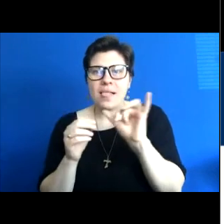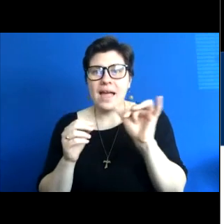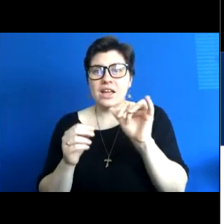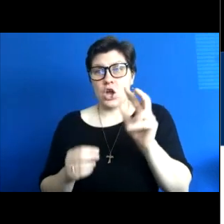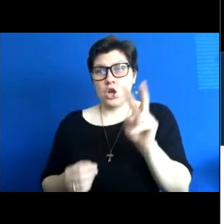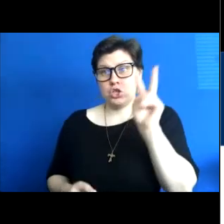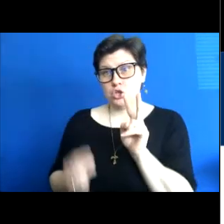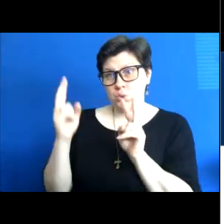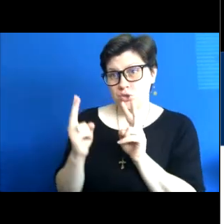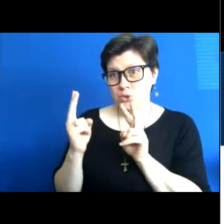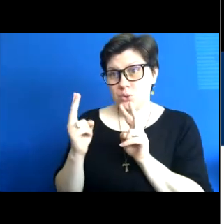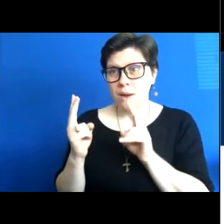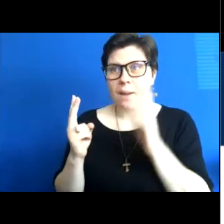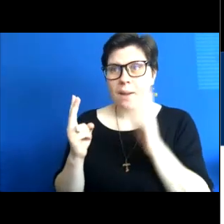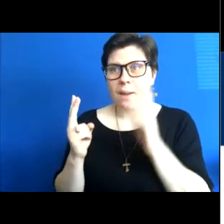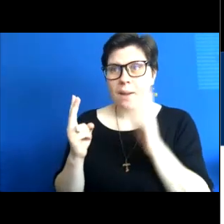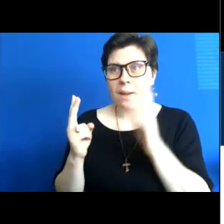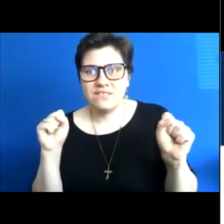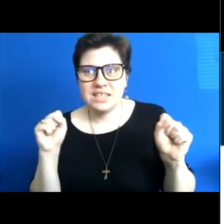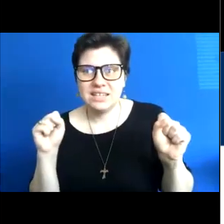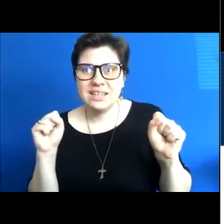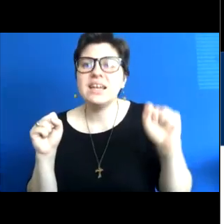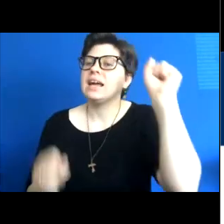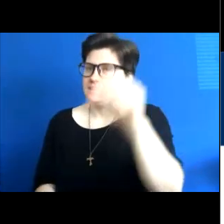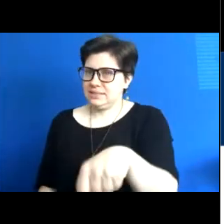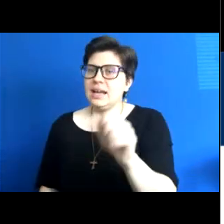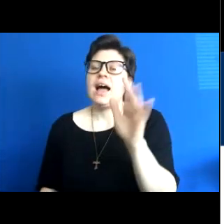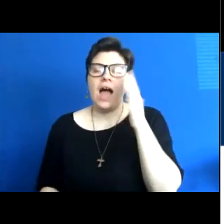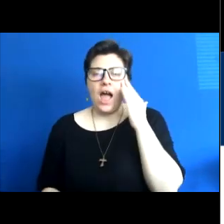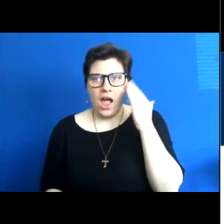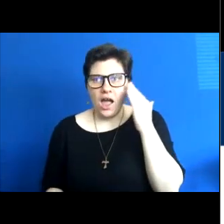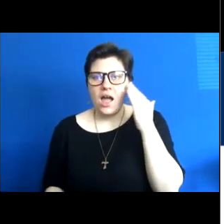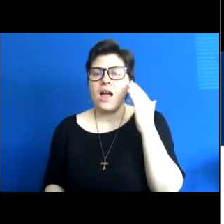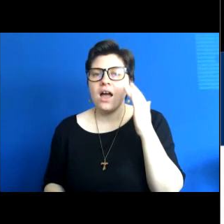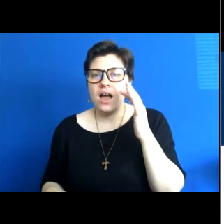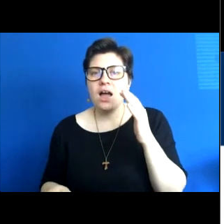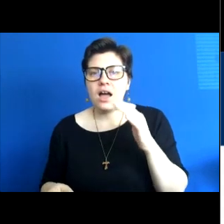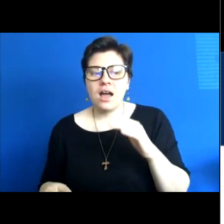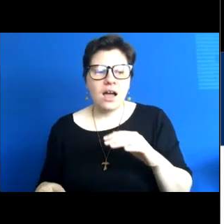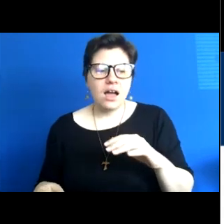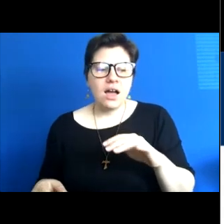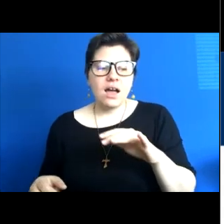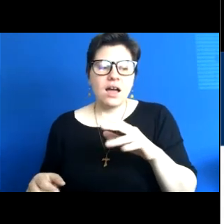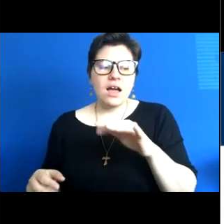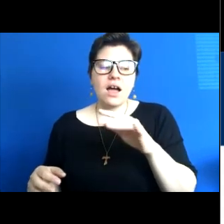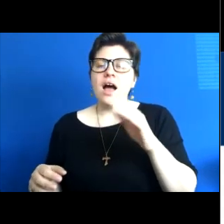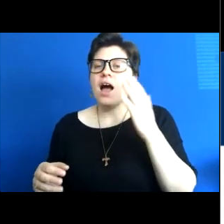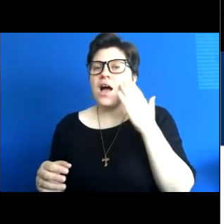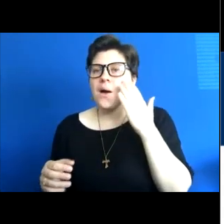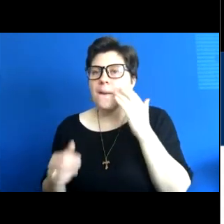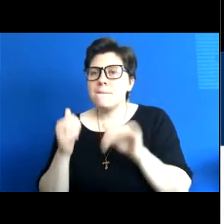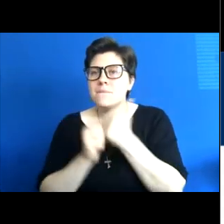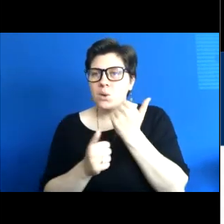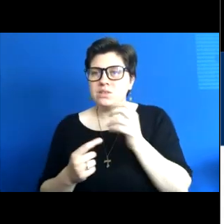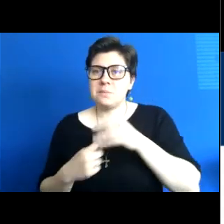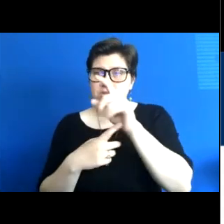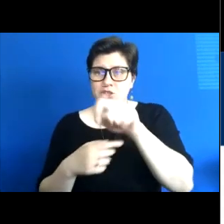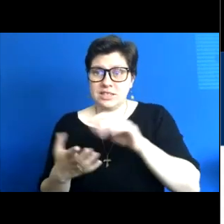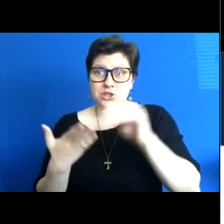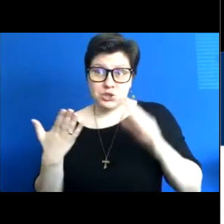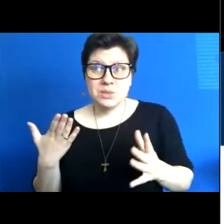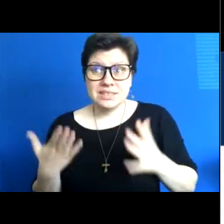safety protocols. So I know for most of our special needs students that